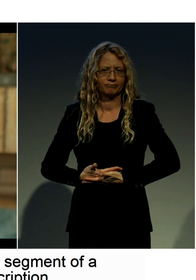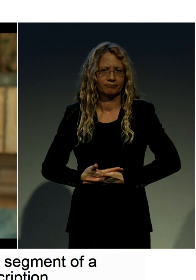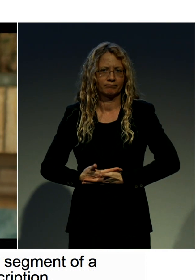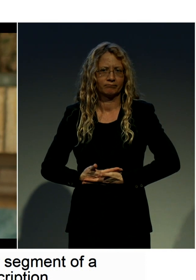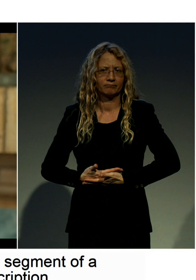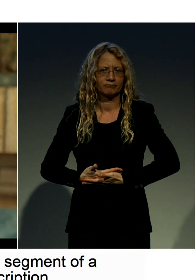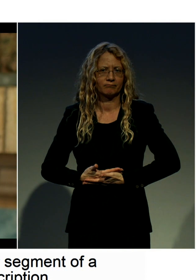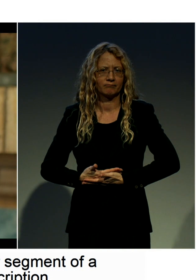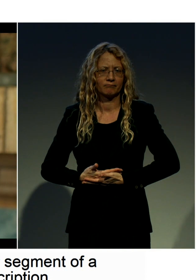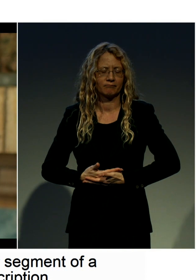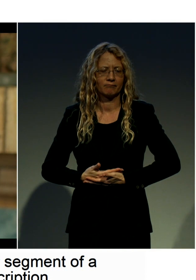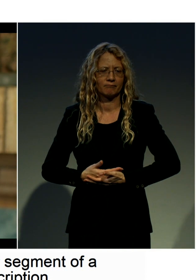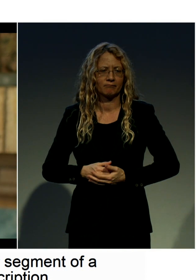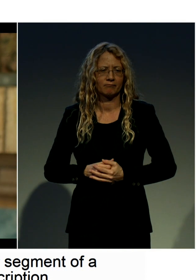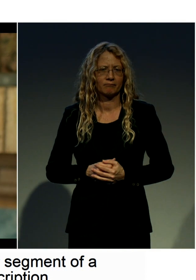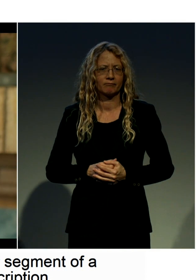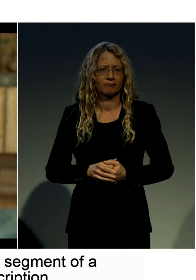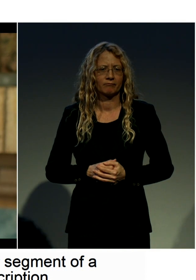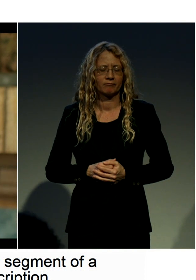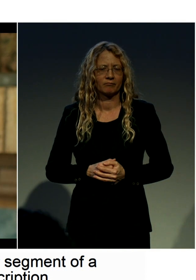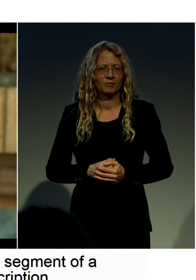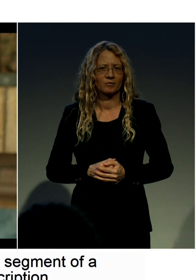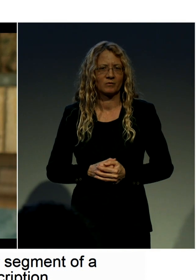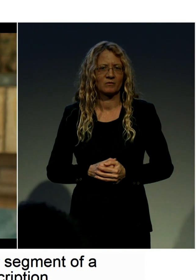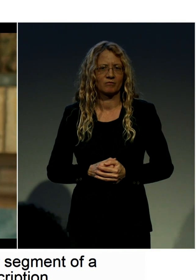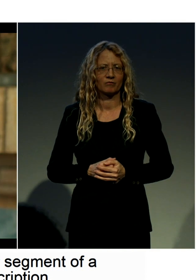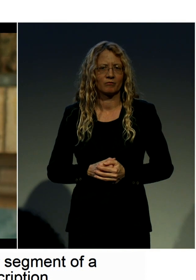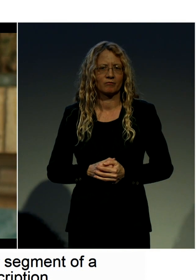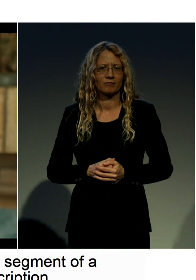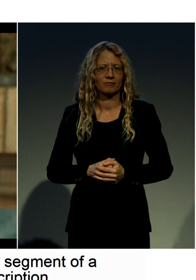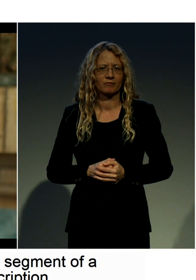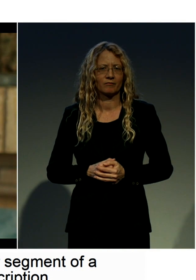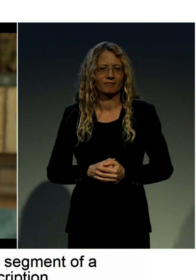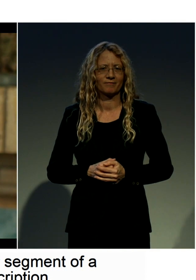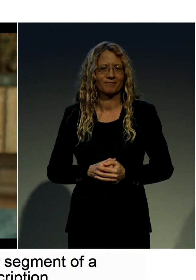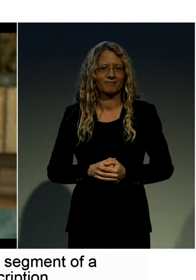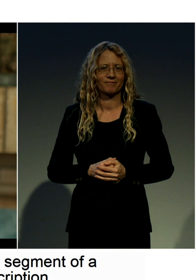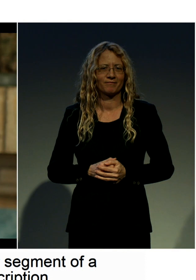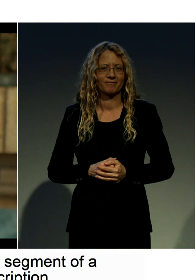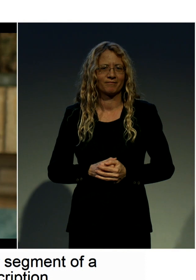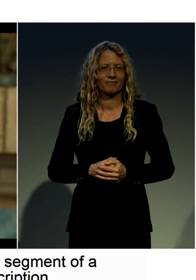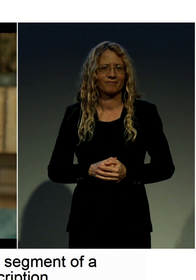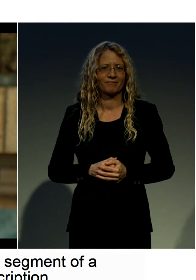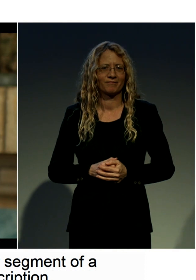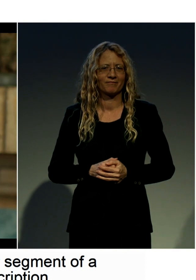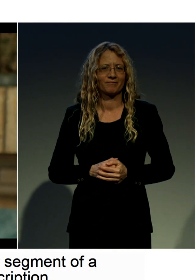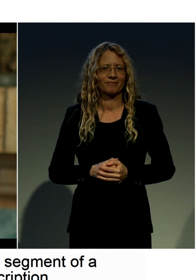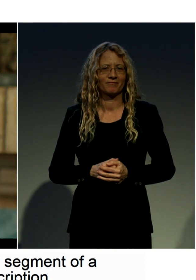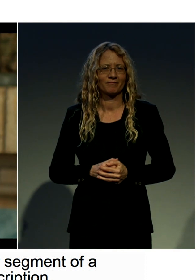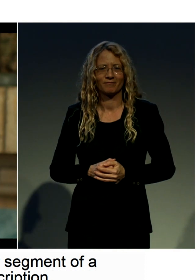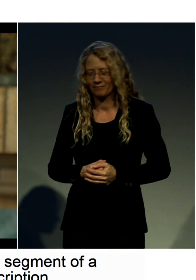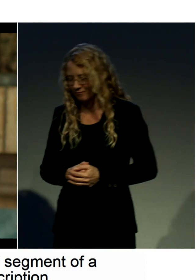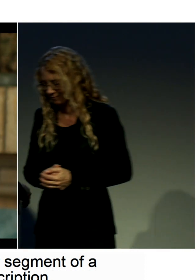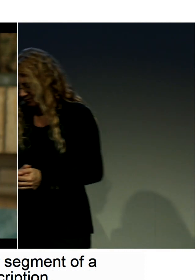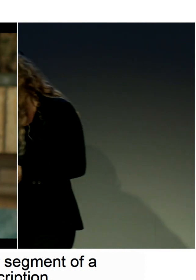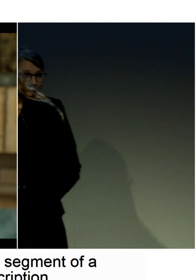because there was a time he told me, no, my parents are like, no, you can't have children because you're disabled. And